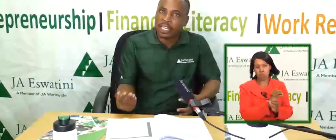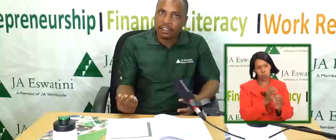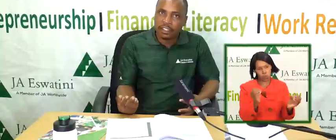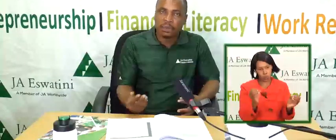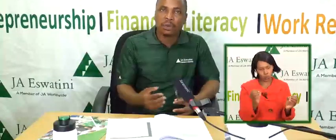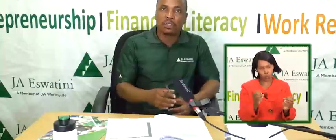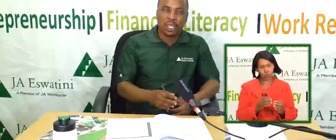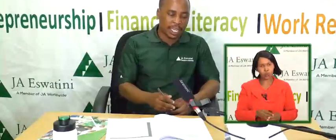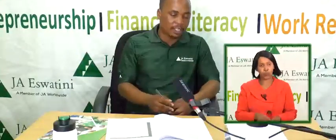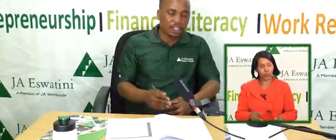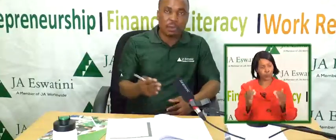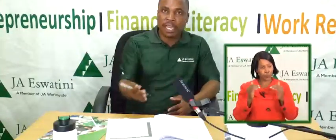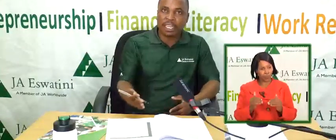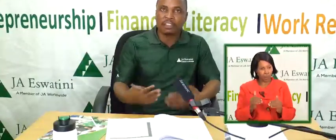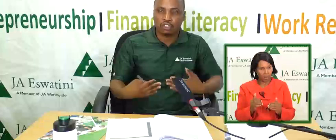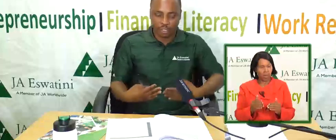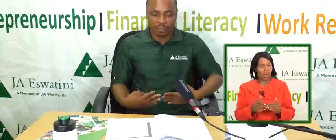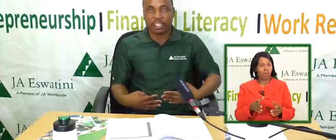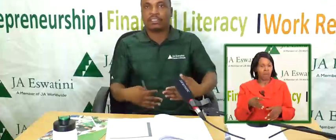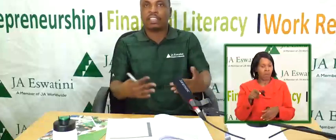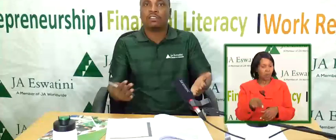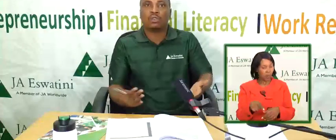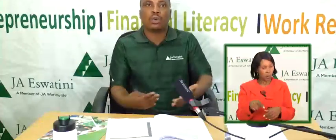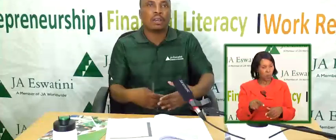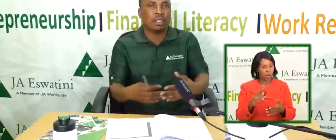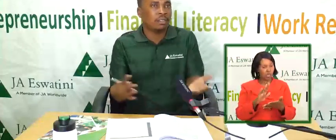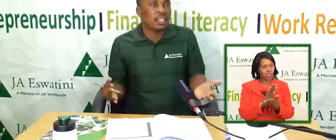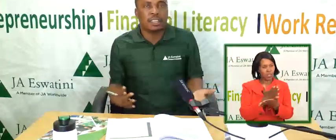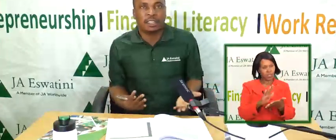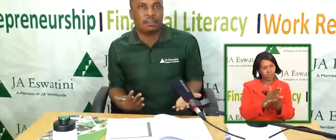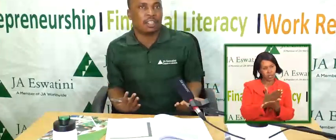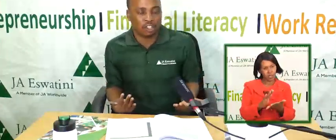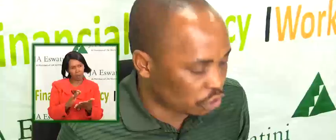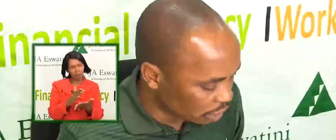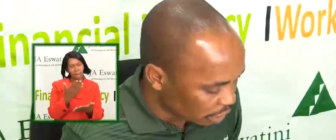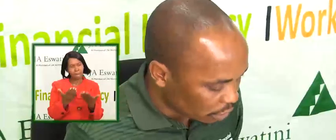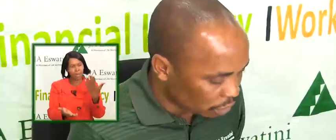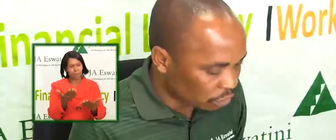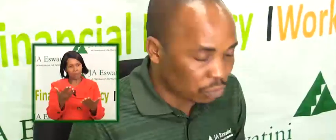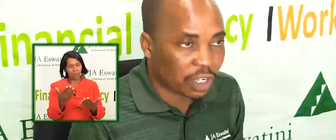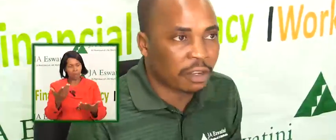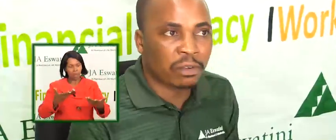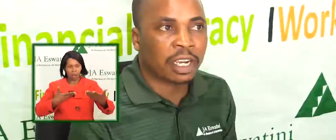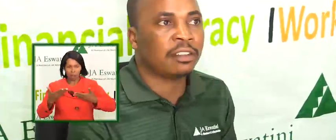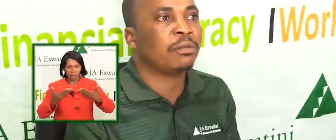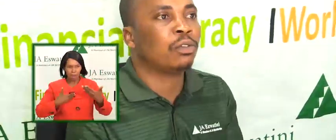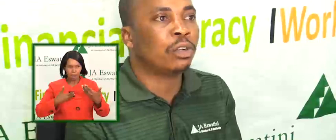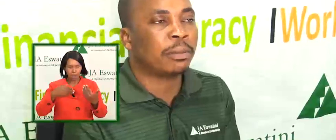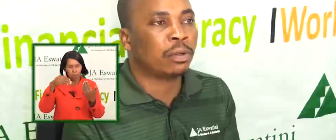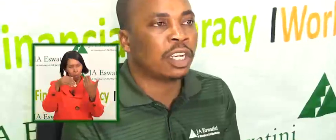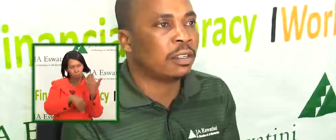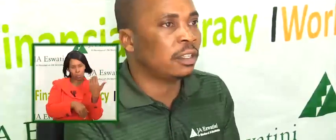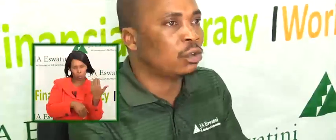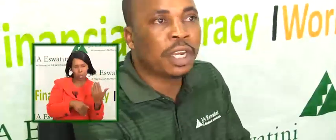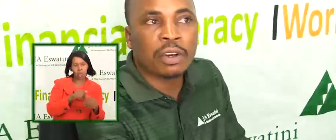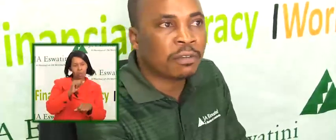to liquidate, you are going to get your money as shares. It is easy to calculate the dividend share, which is to say if you guys have sold